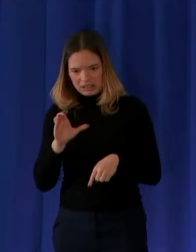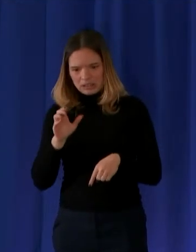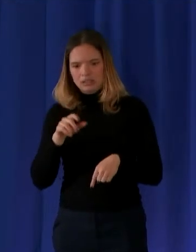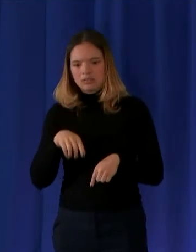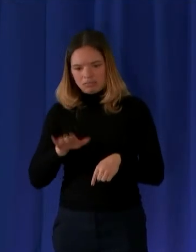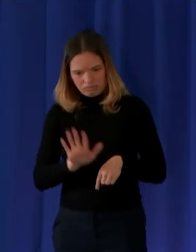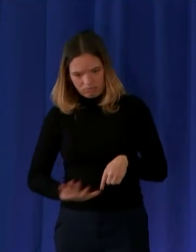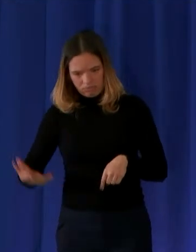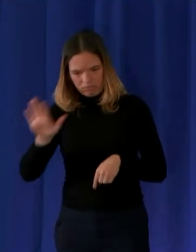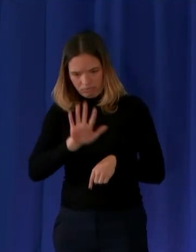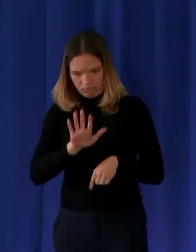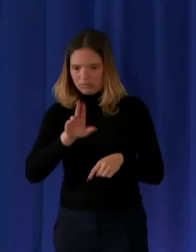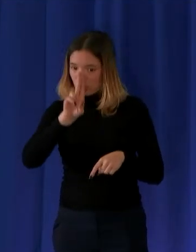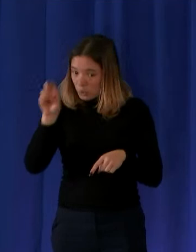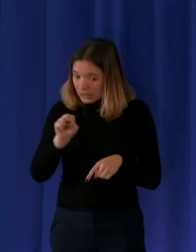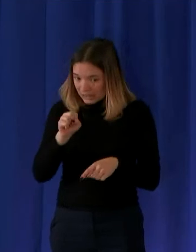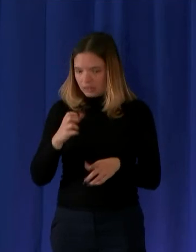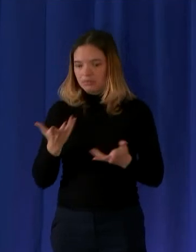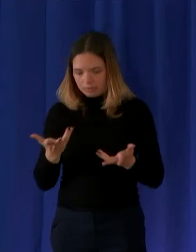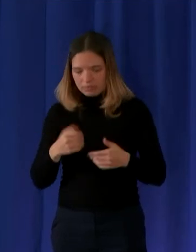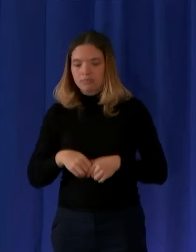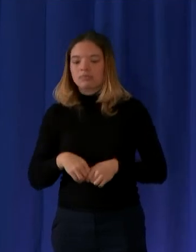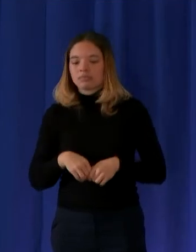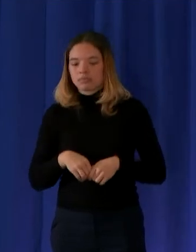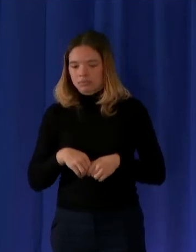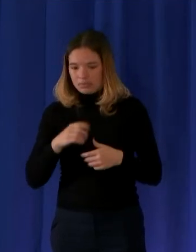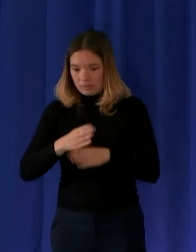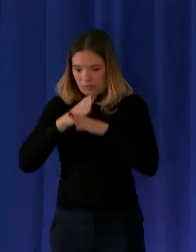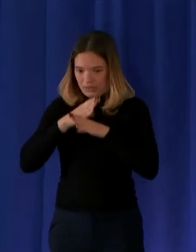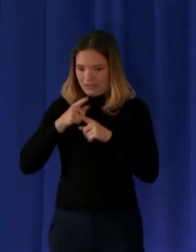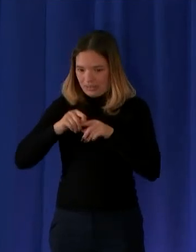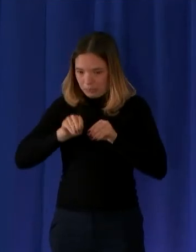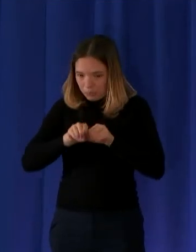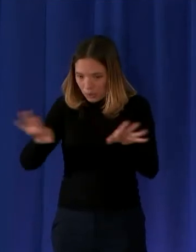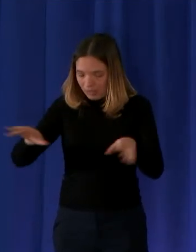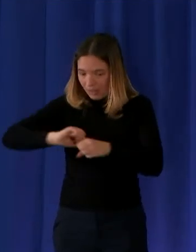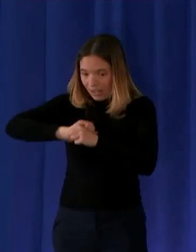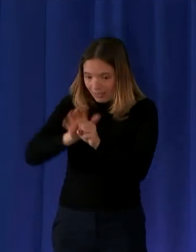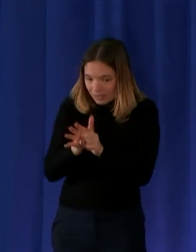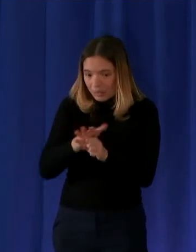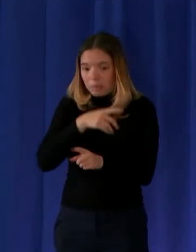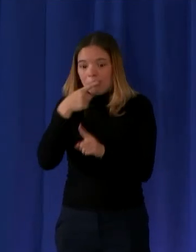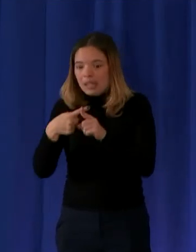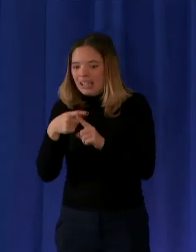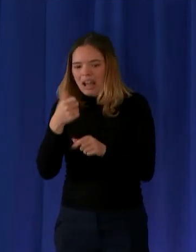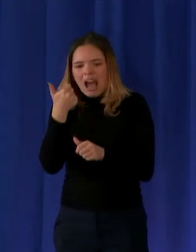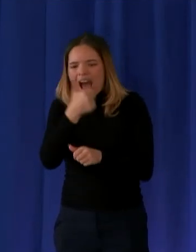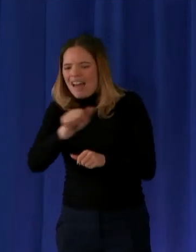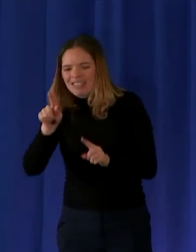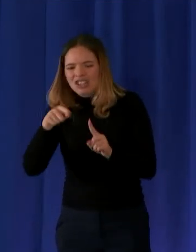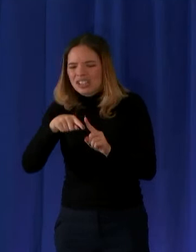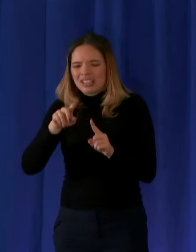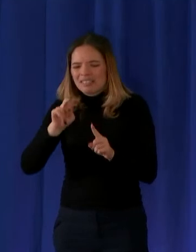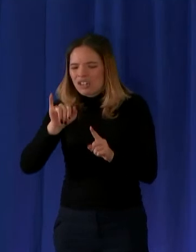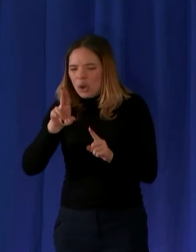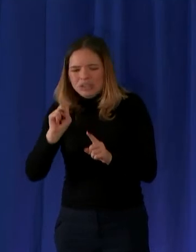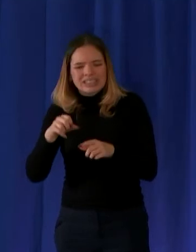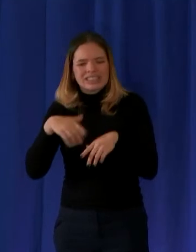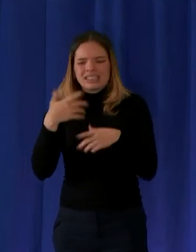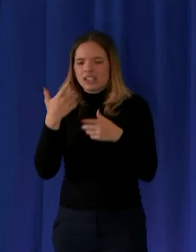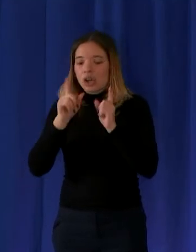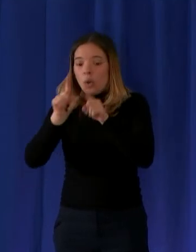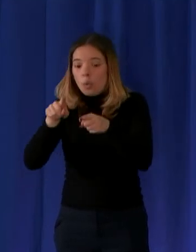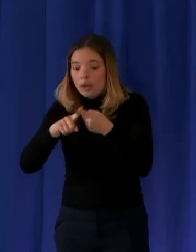us a degree of protection from the spread of COVID-19, as well as from risk things such